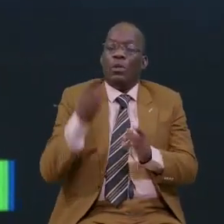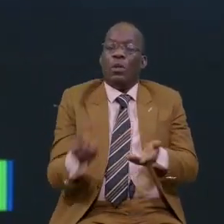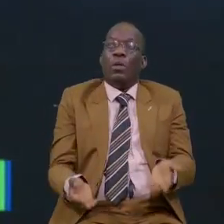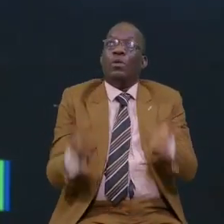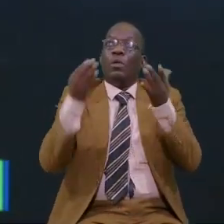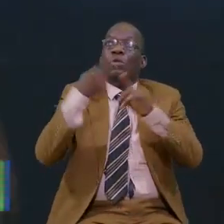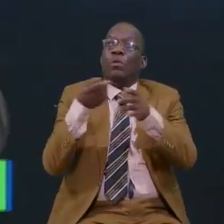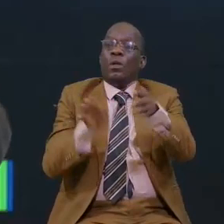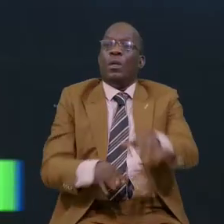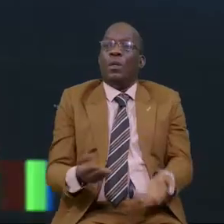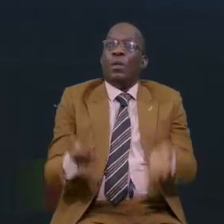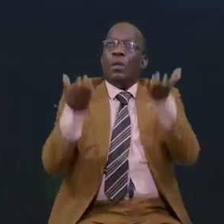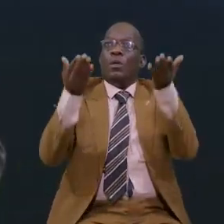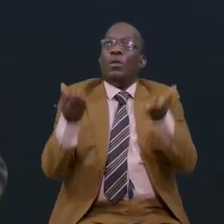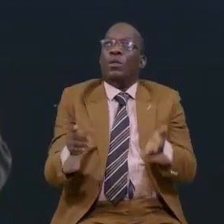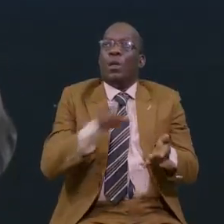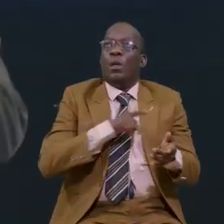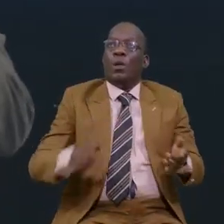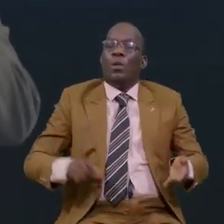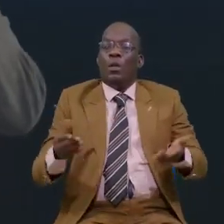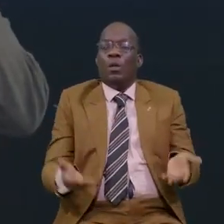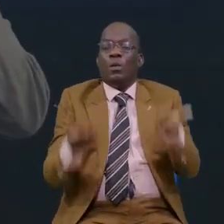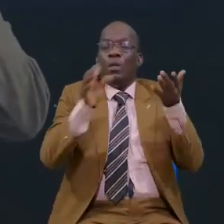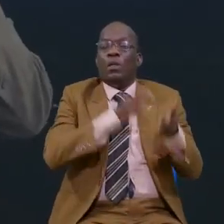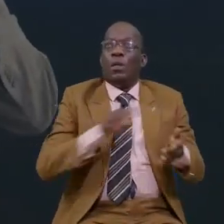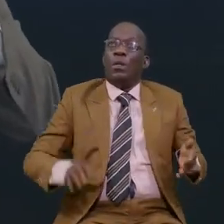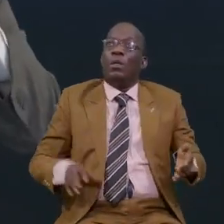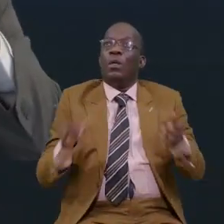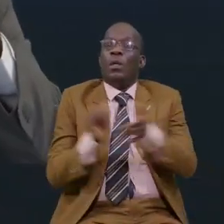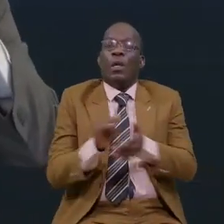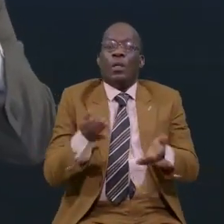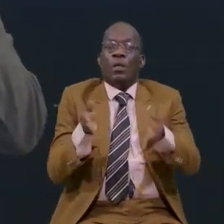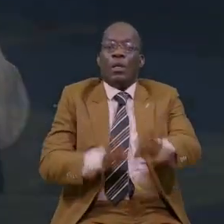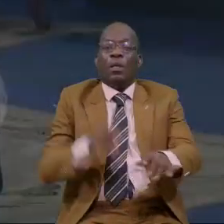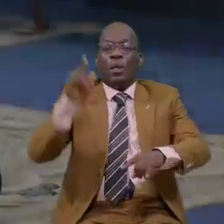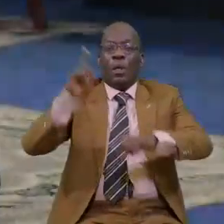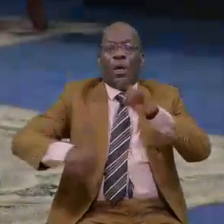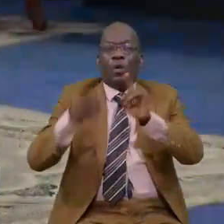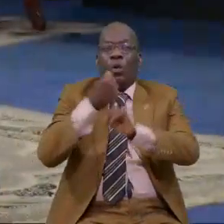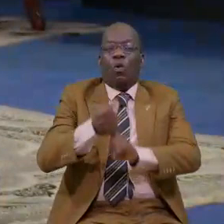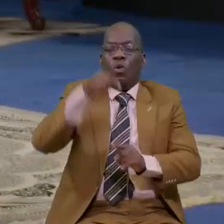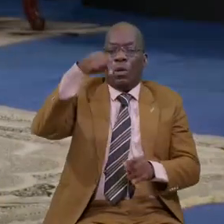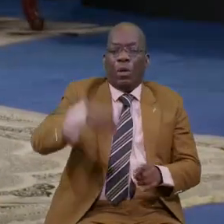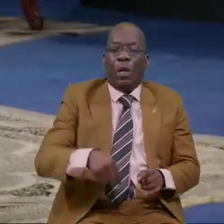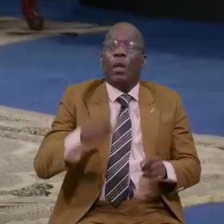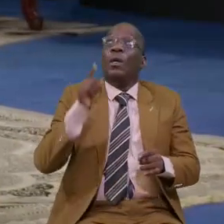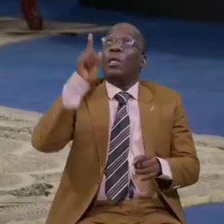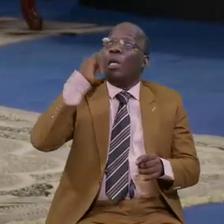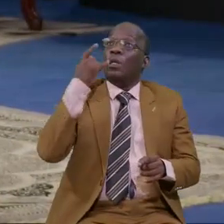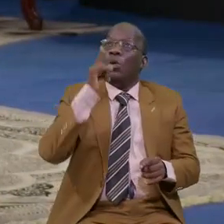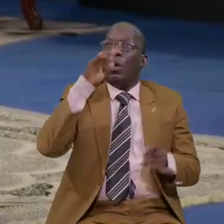the risen Christ, that death could not hold down, he is the one that has the